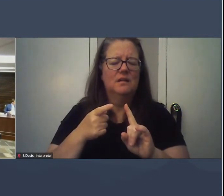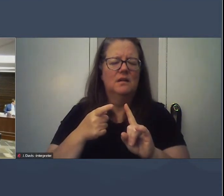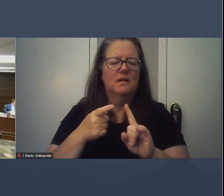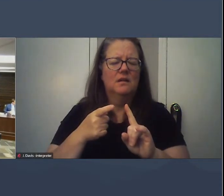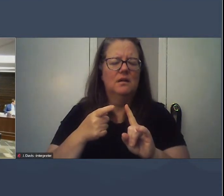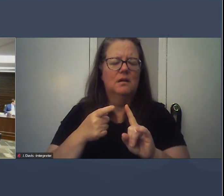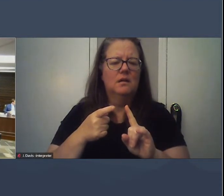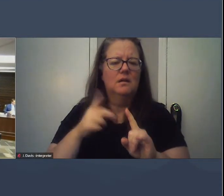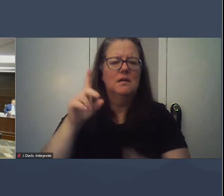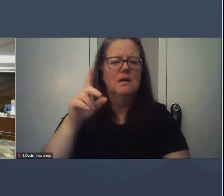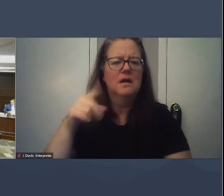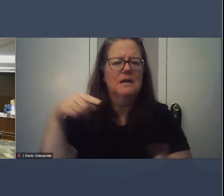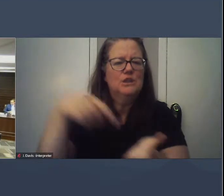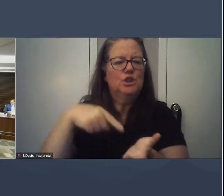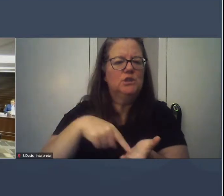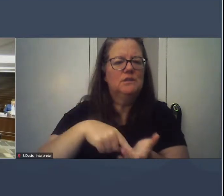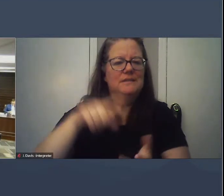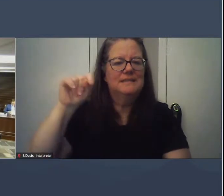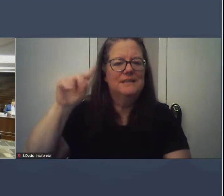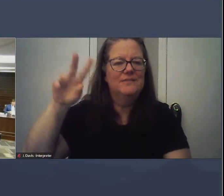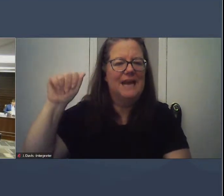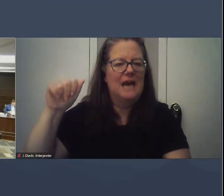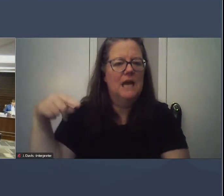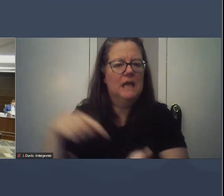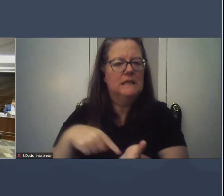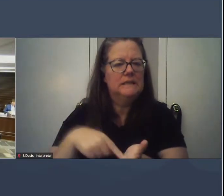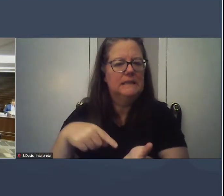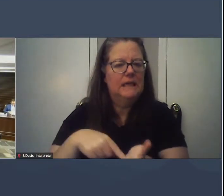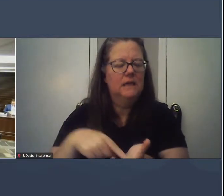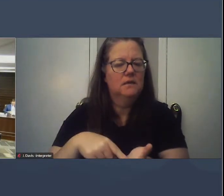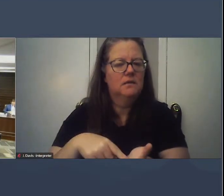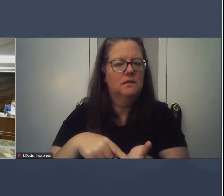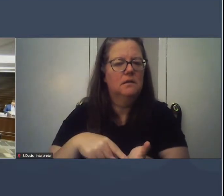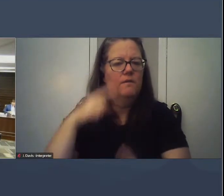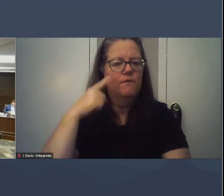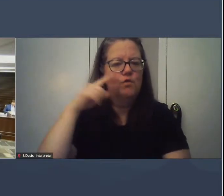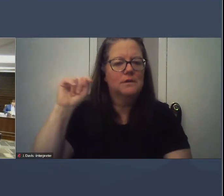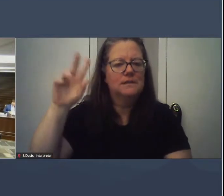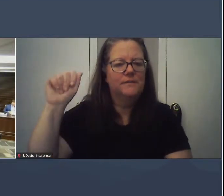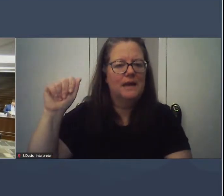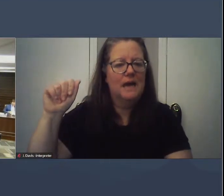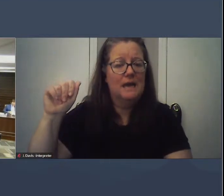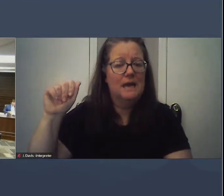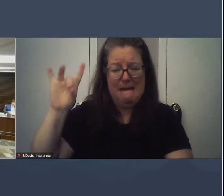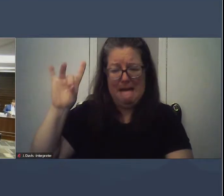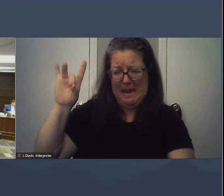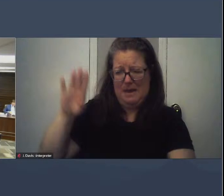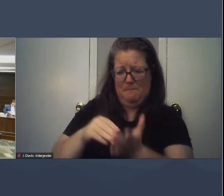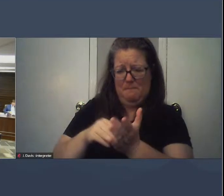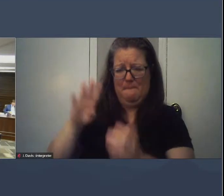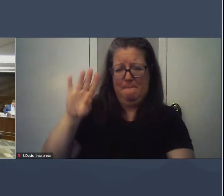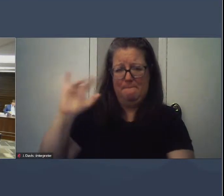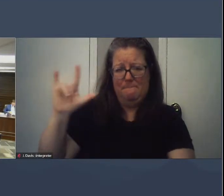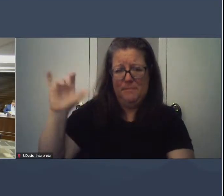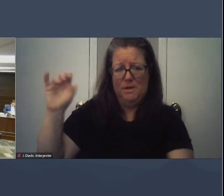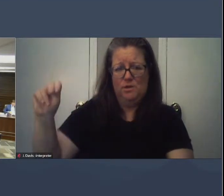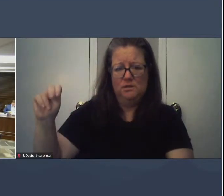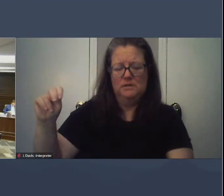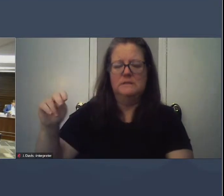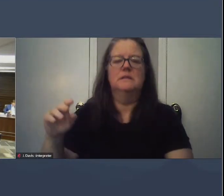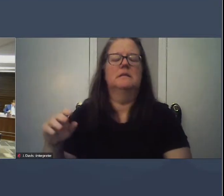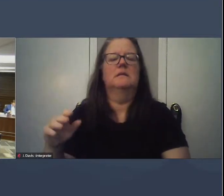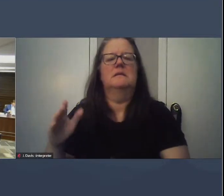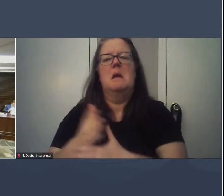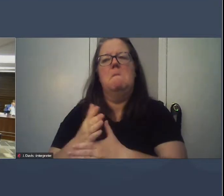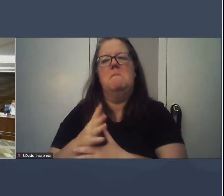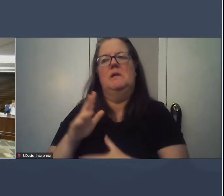debt load of TVA right now? 8 billion? What's the debt load of TVA? $8 billion? Mid-20s? Well,